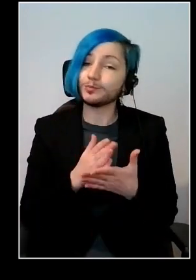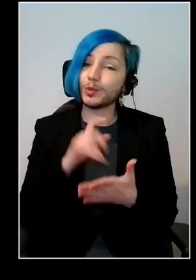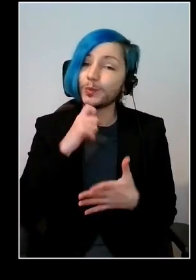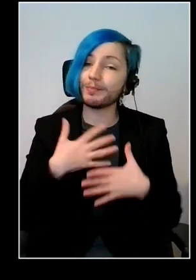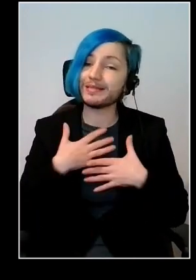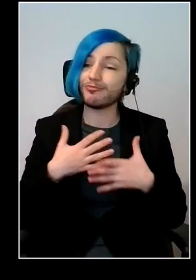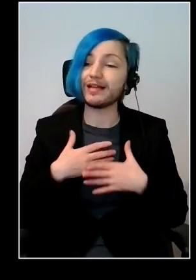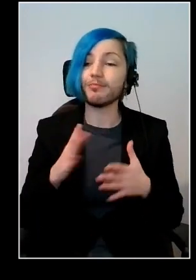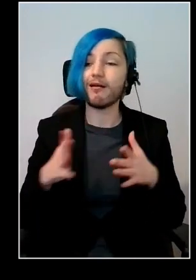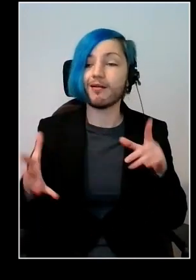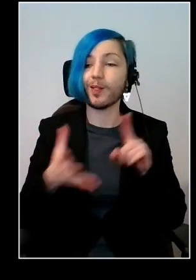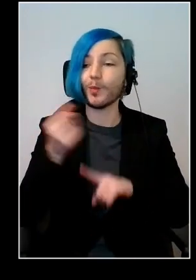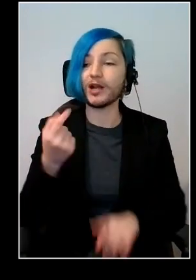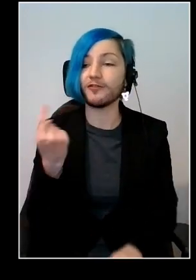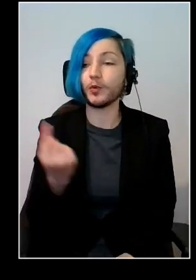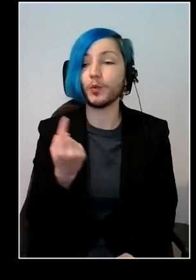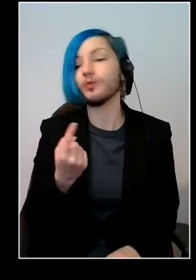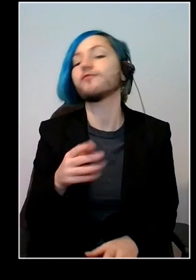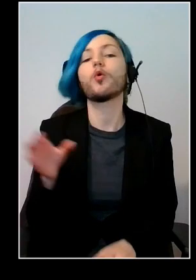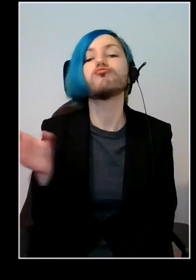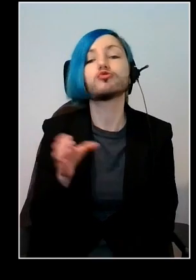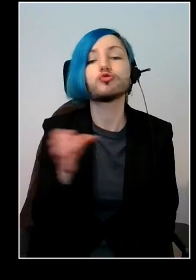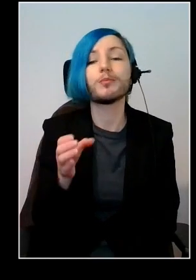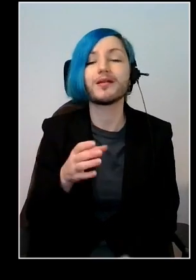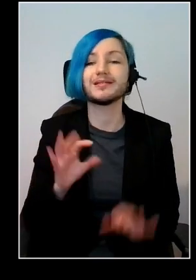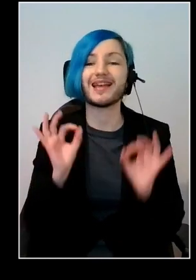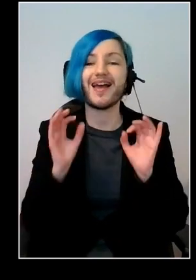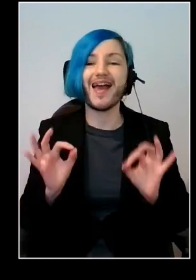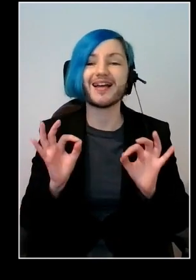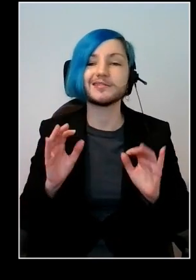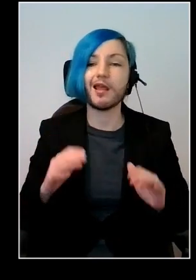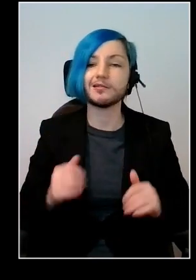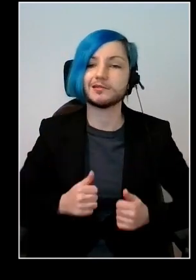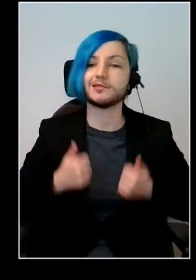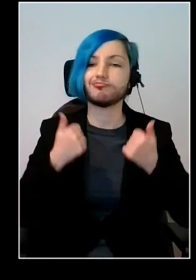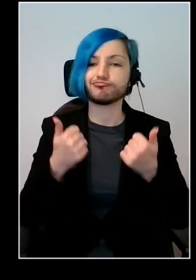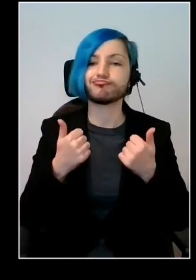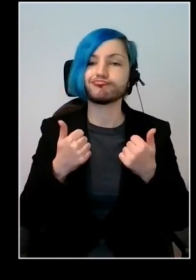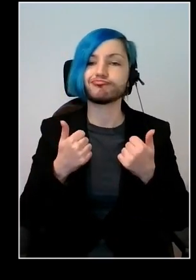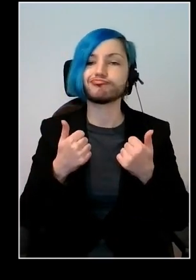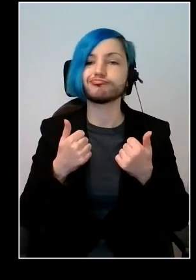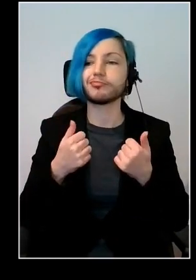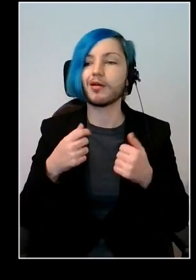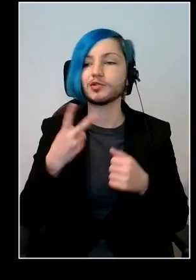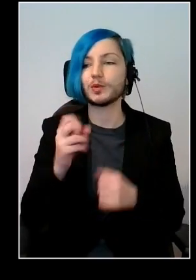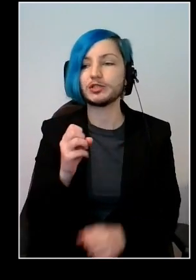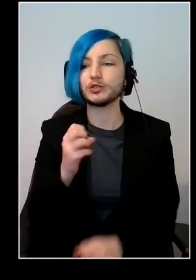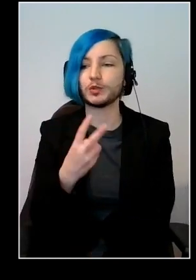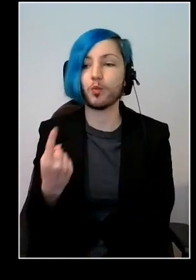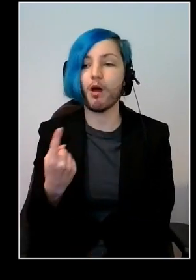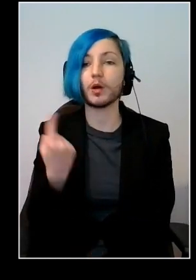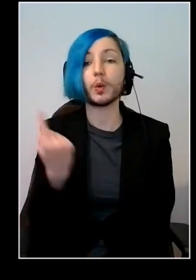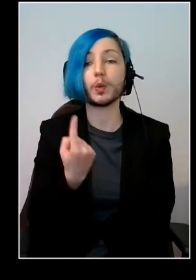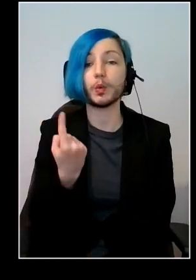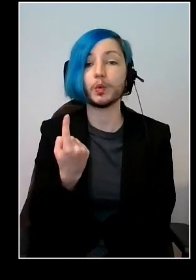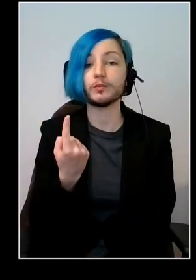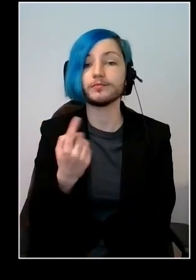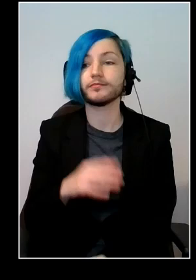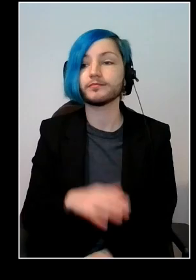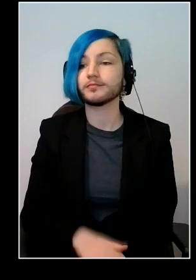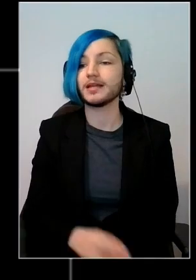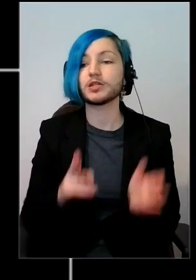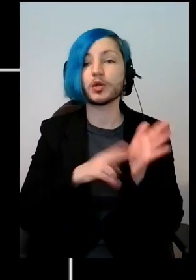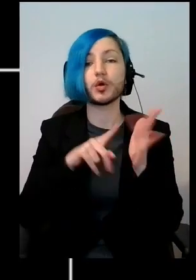the winner of the award for Recruitment Excellence of the Year 2021 is Northumbrian